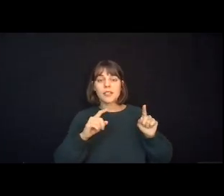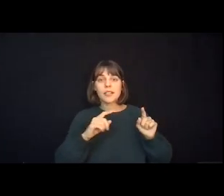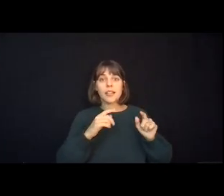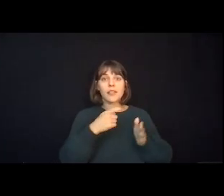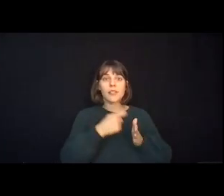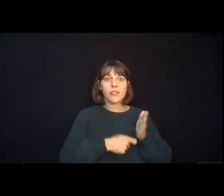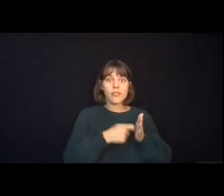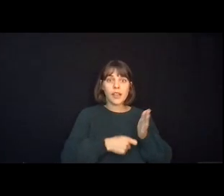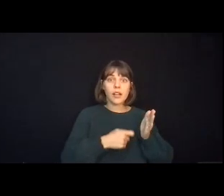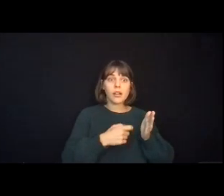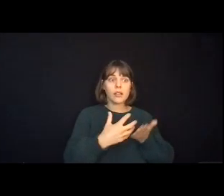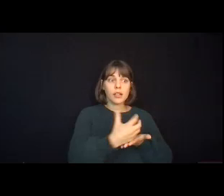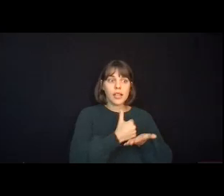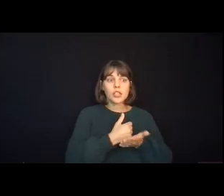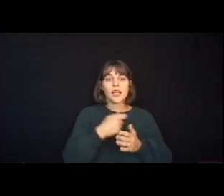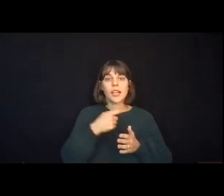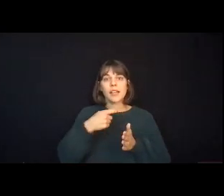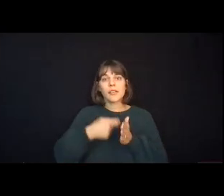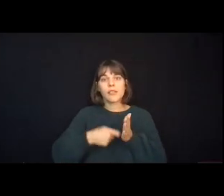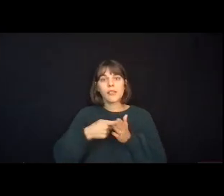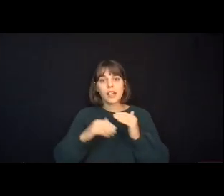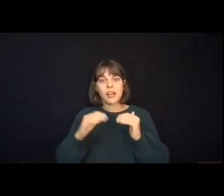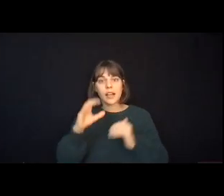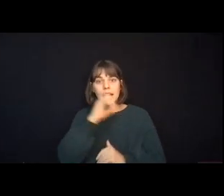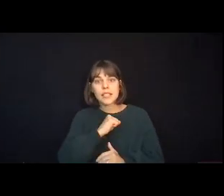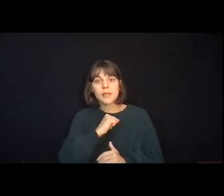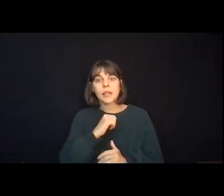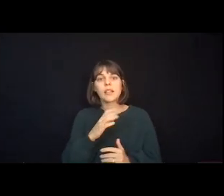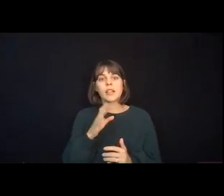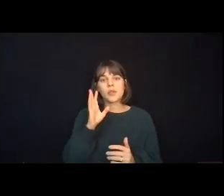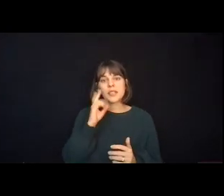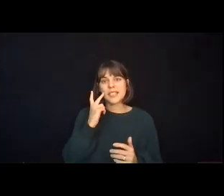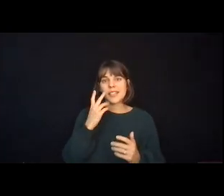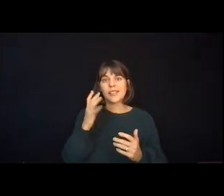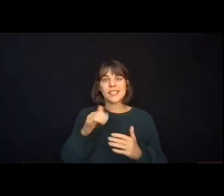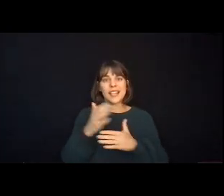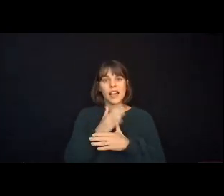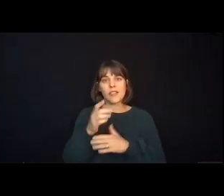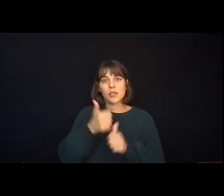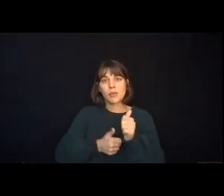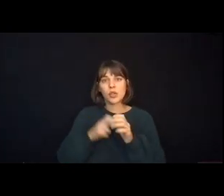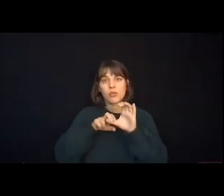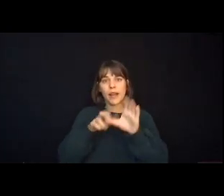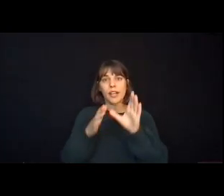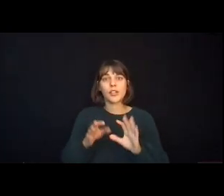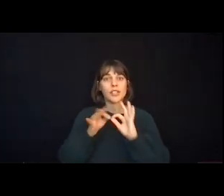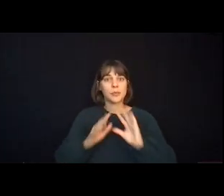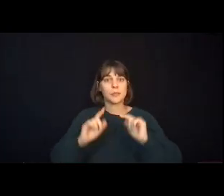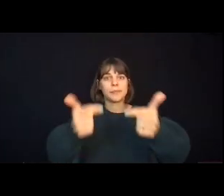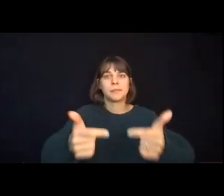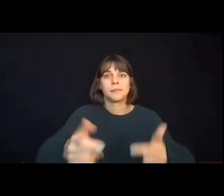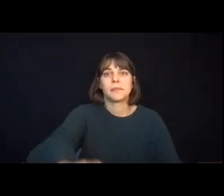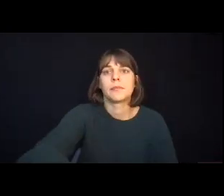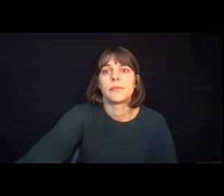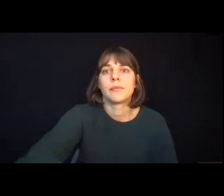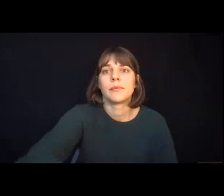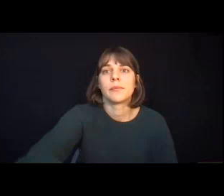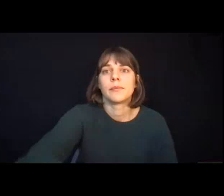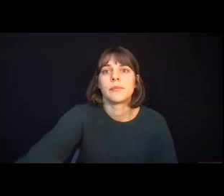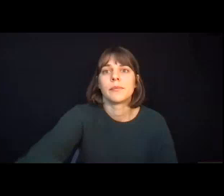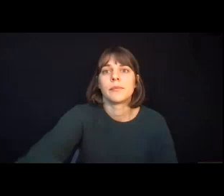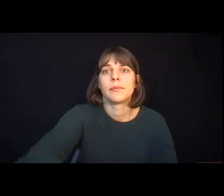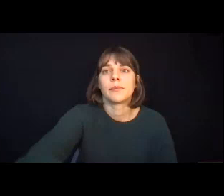one of the data sources that helps us back up. This is what we're actually getting, and that's what it comes out per rider. It might be a good idea for us to have a subsequent